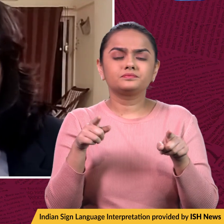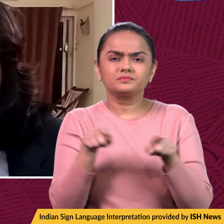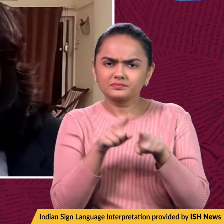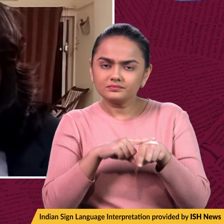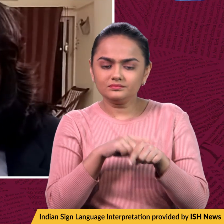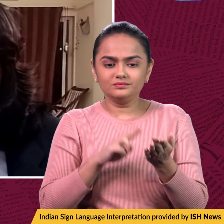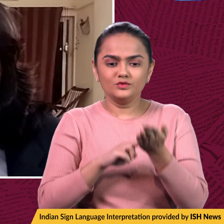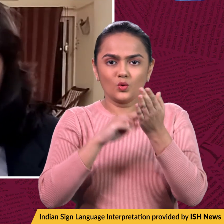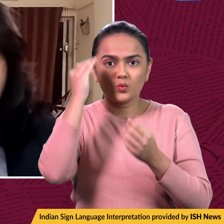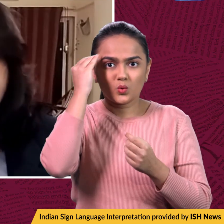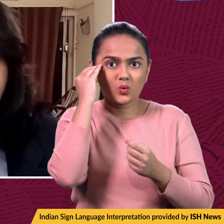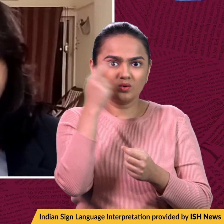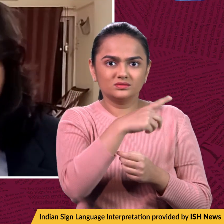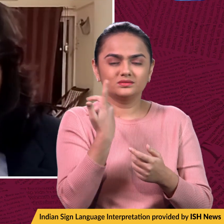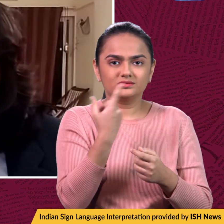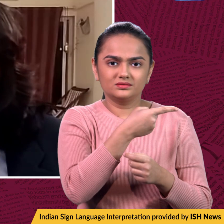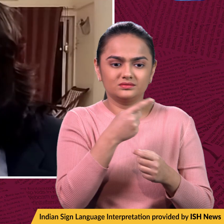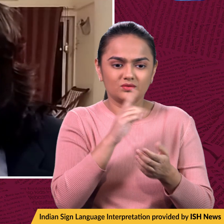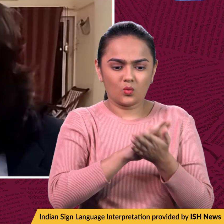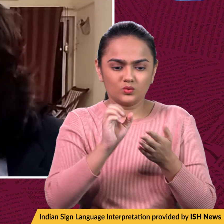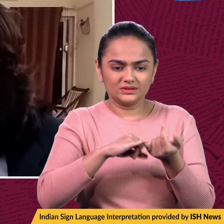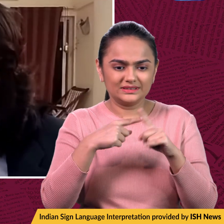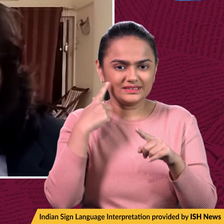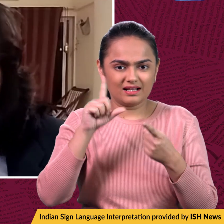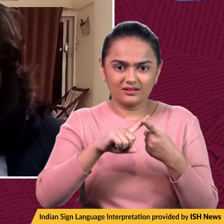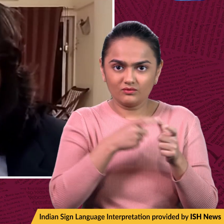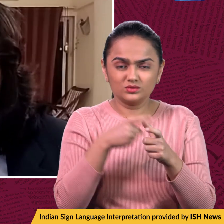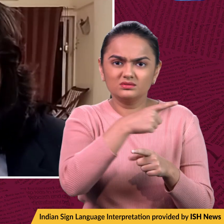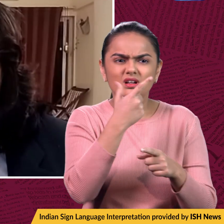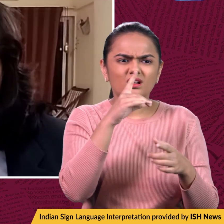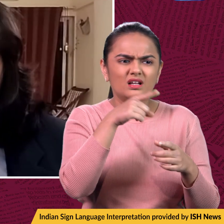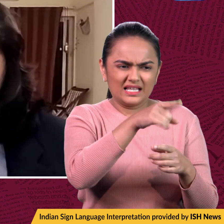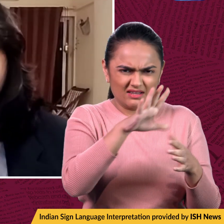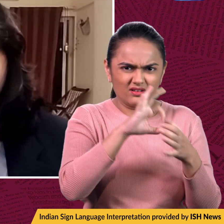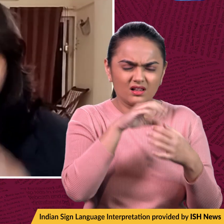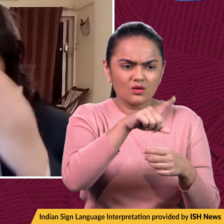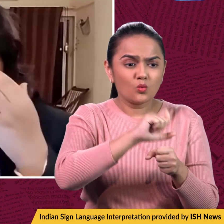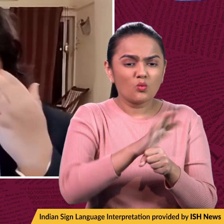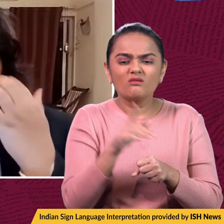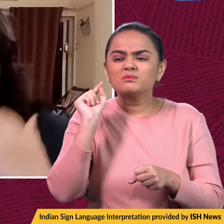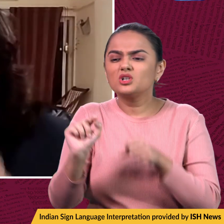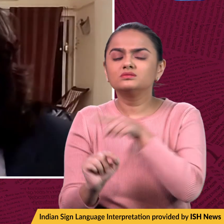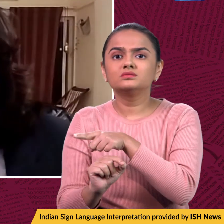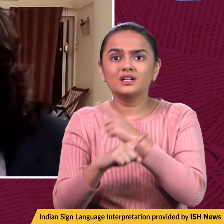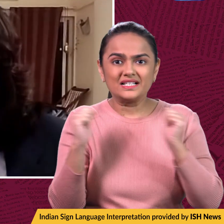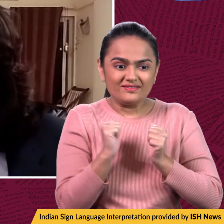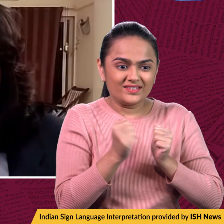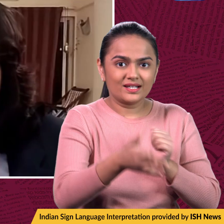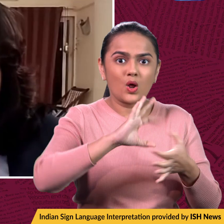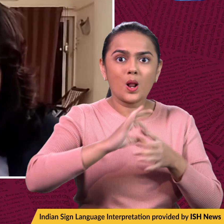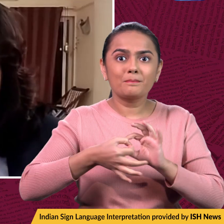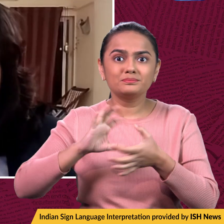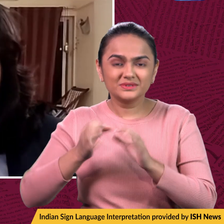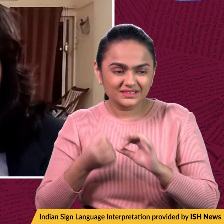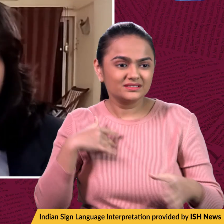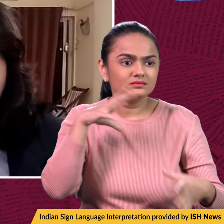Meanwhile, North Korea has blamed hostile forces and COVID for not being able to attend the upcoming Winter Olympics